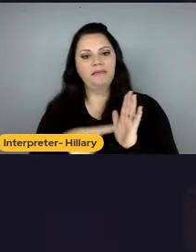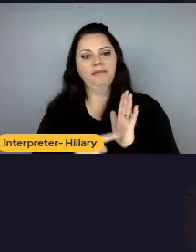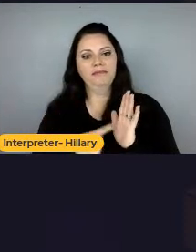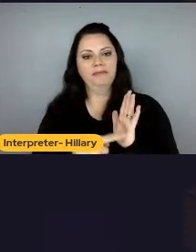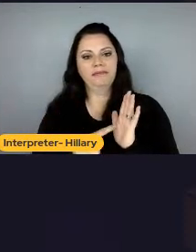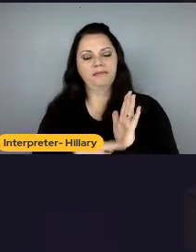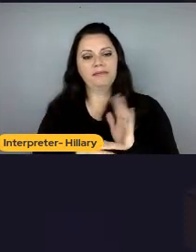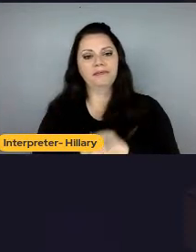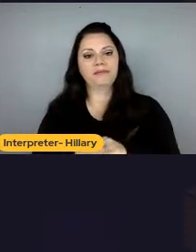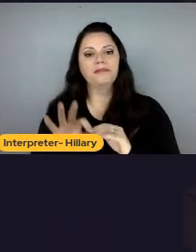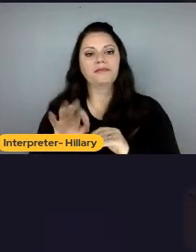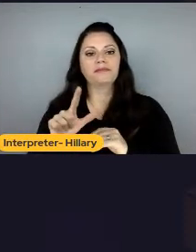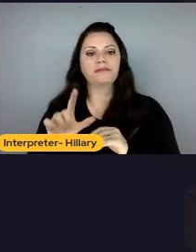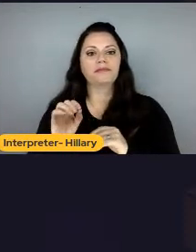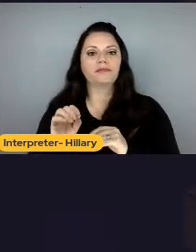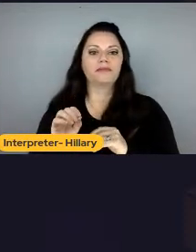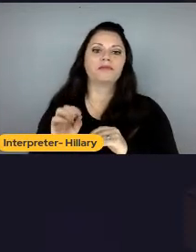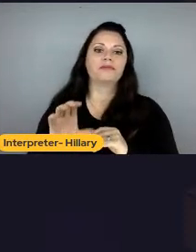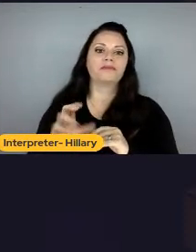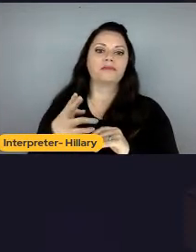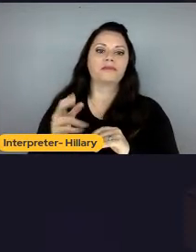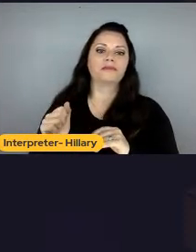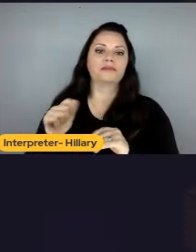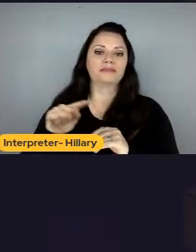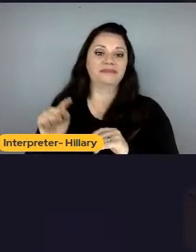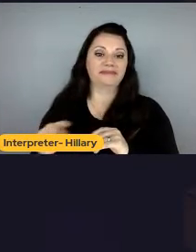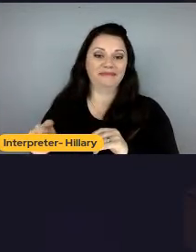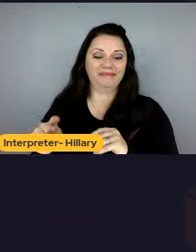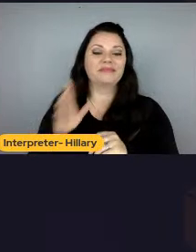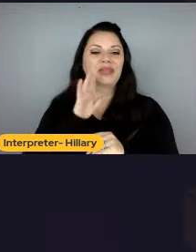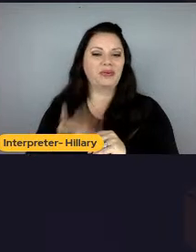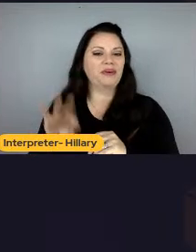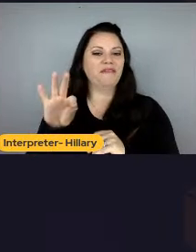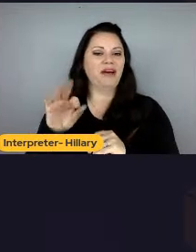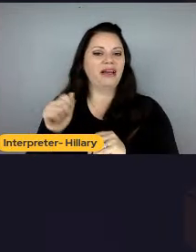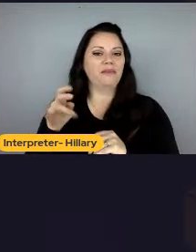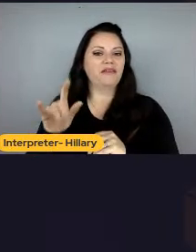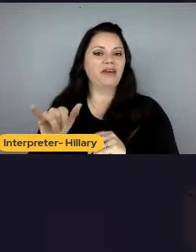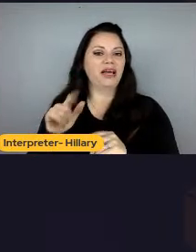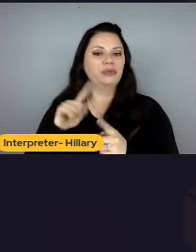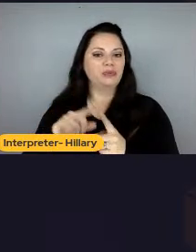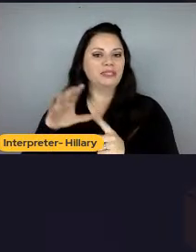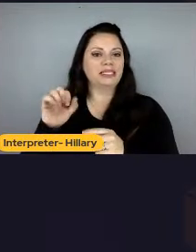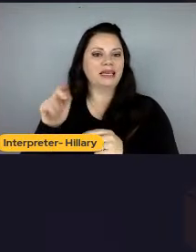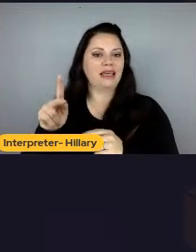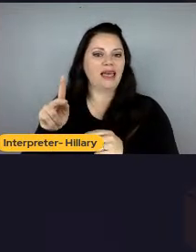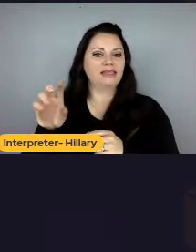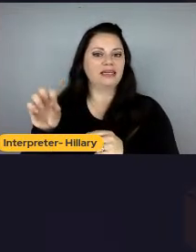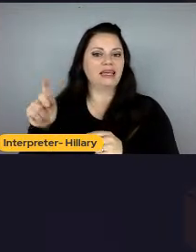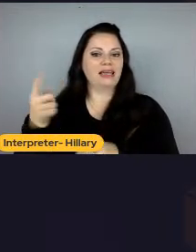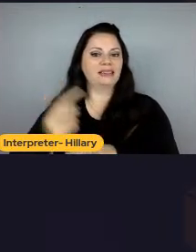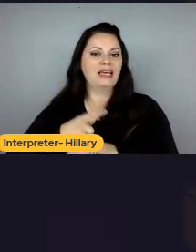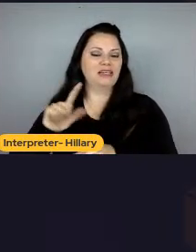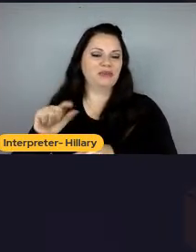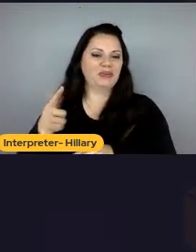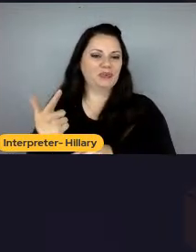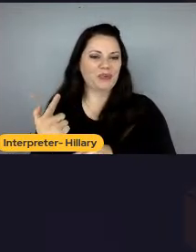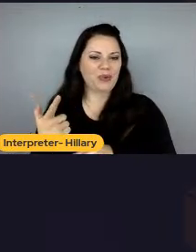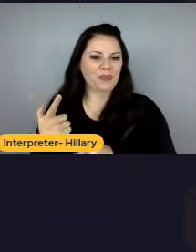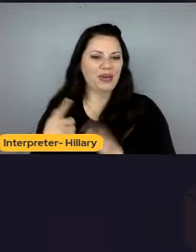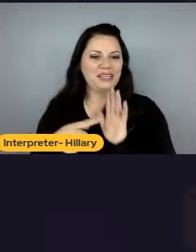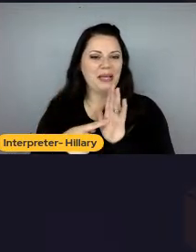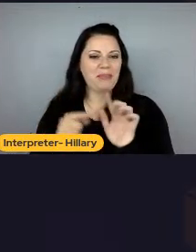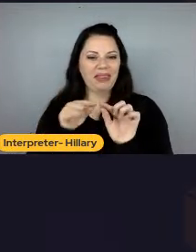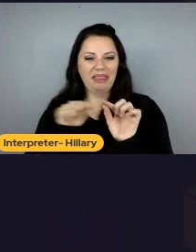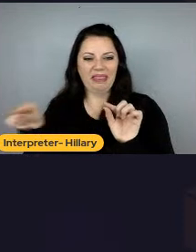So FLOCHAZ, and you will find this Amplify to CDK Day 2021 example